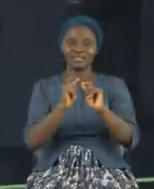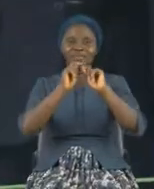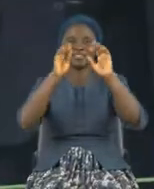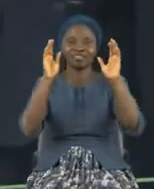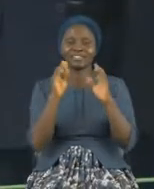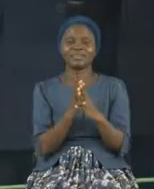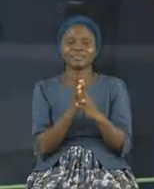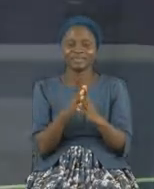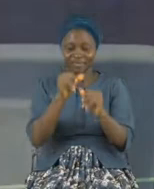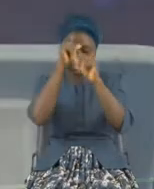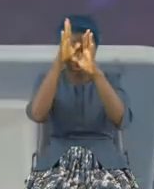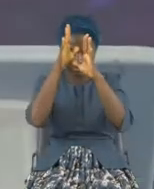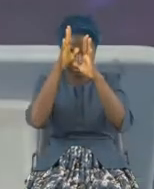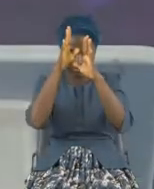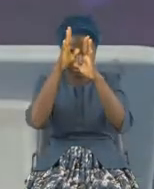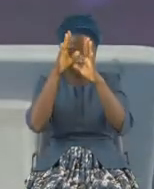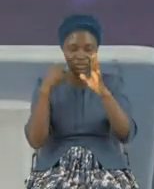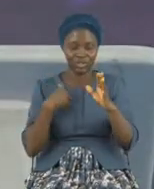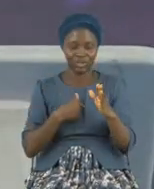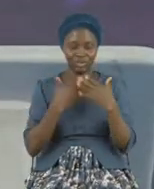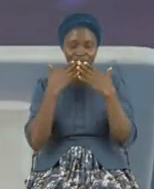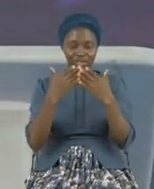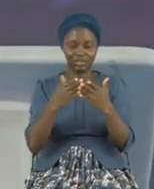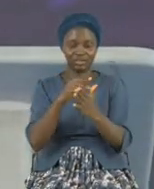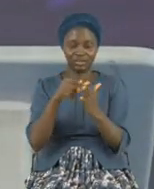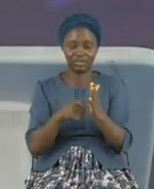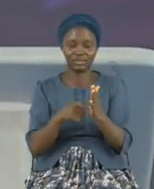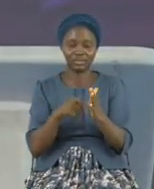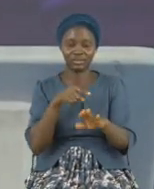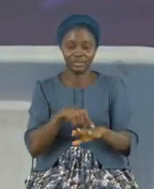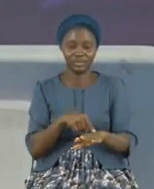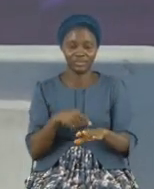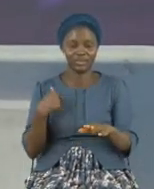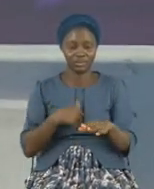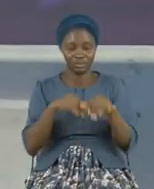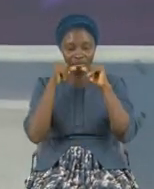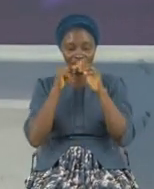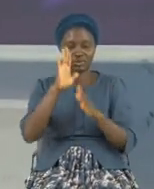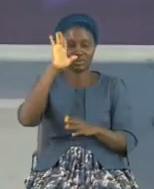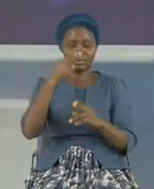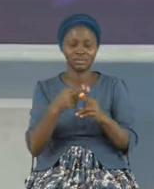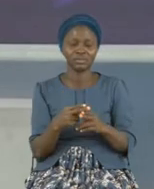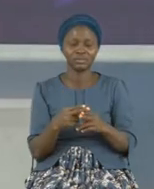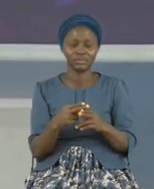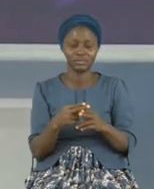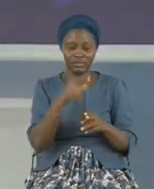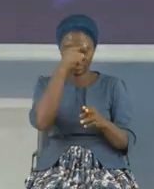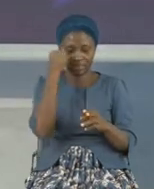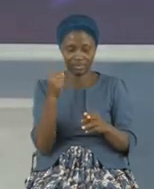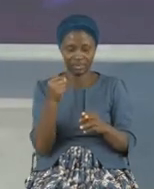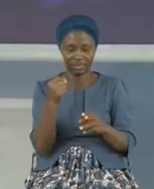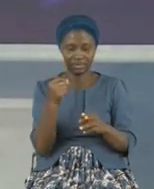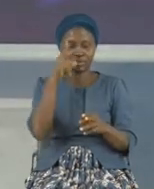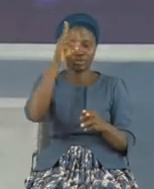Father, we thank you this hour. We bless your name because you're still the